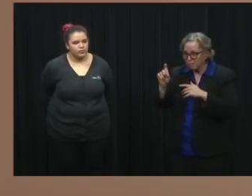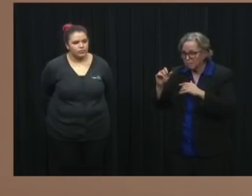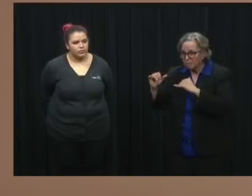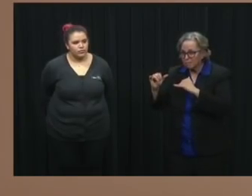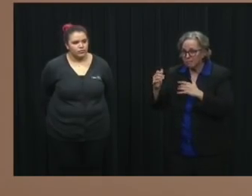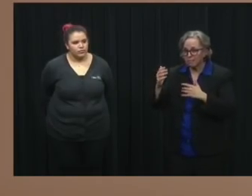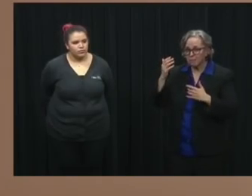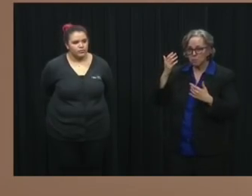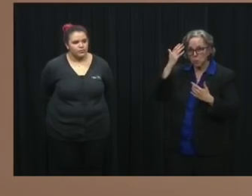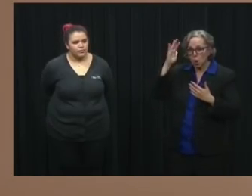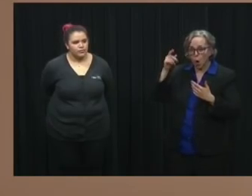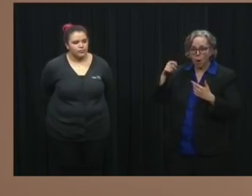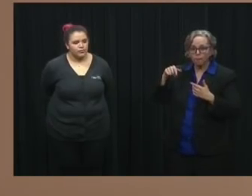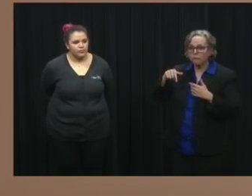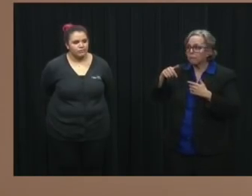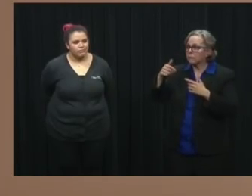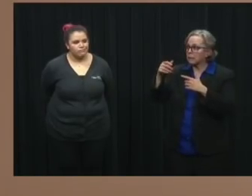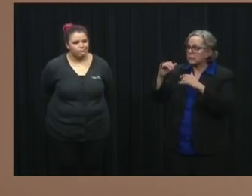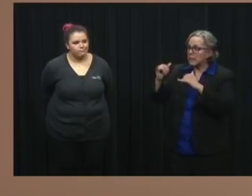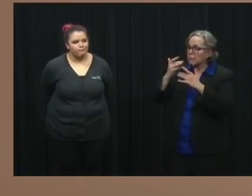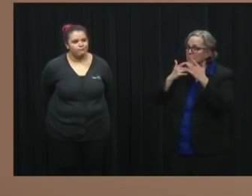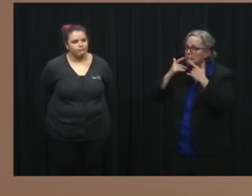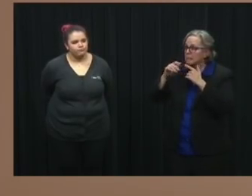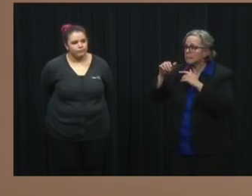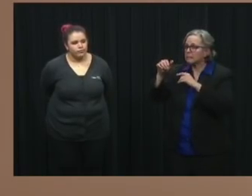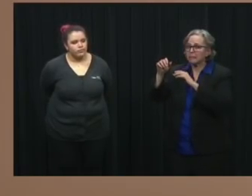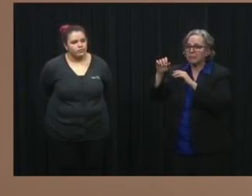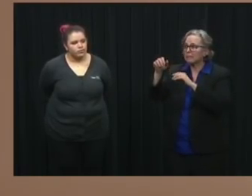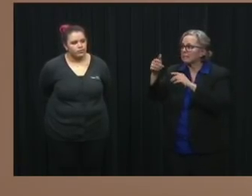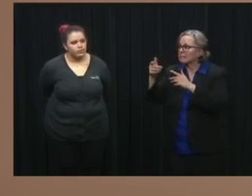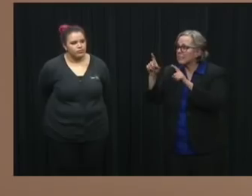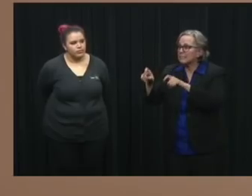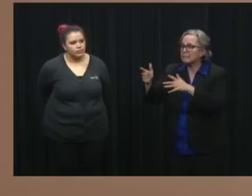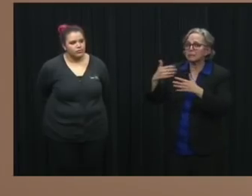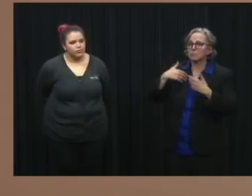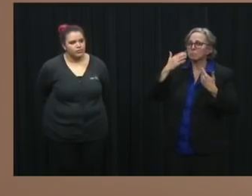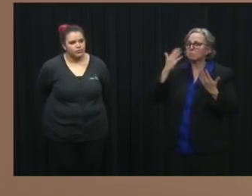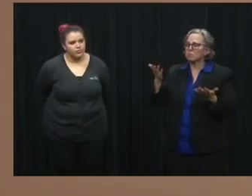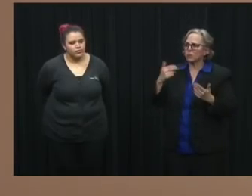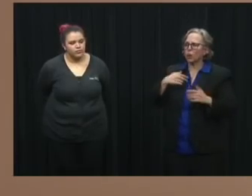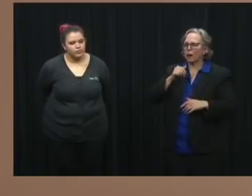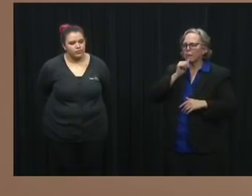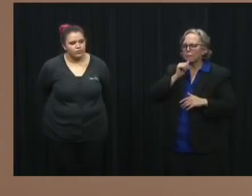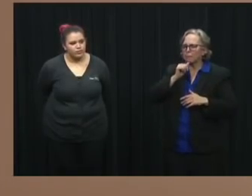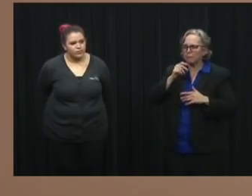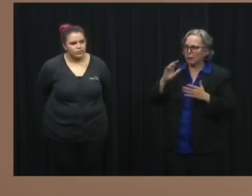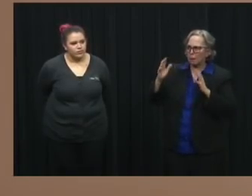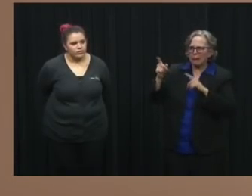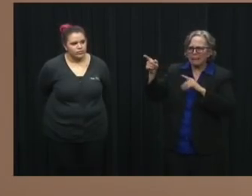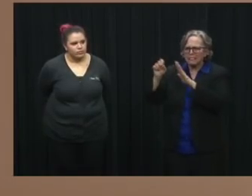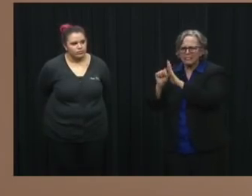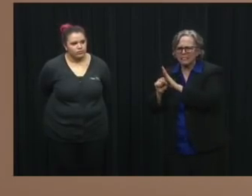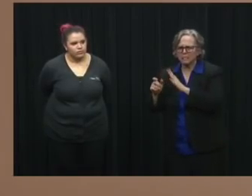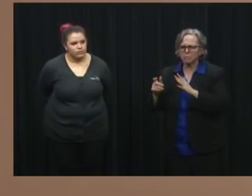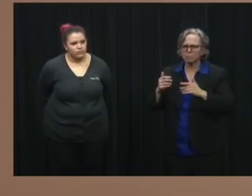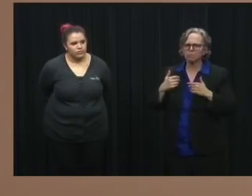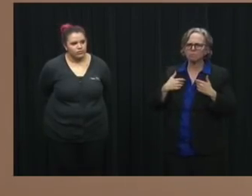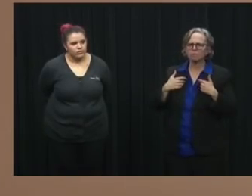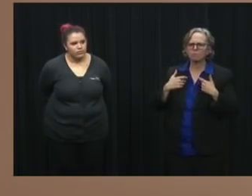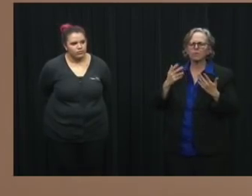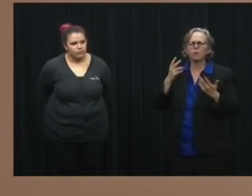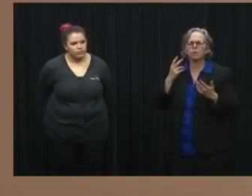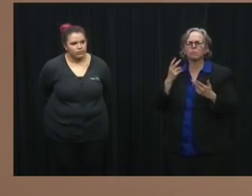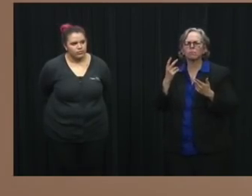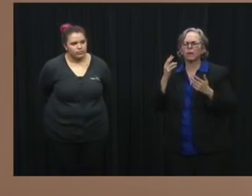in terms of testing. So stay tuned. This data, which we'll be using to drive so much in the months and